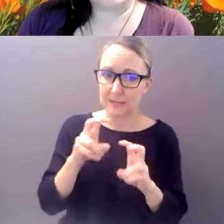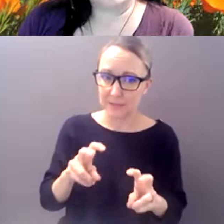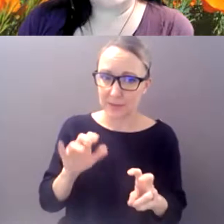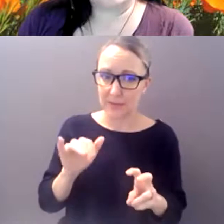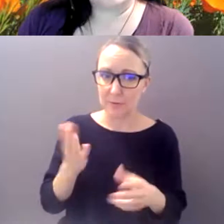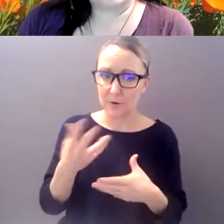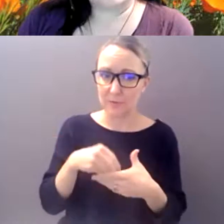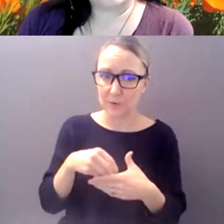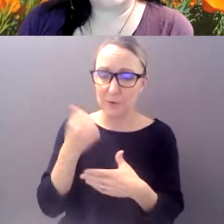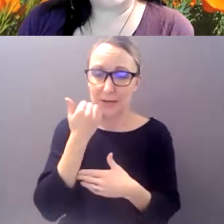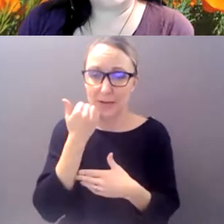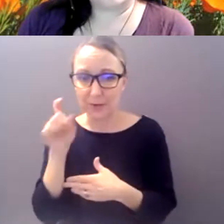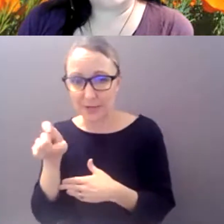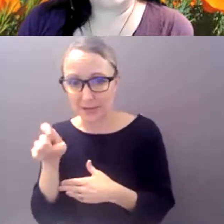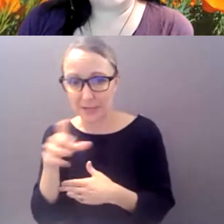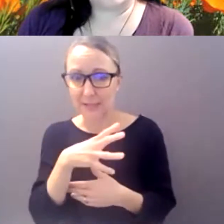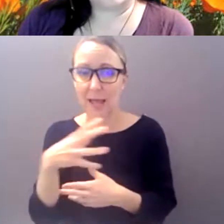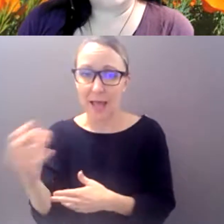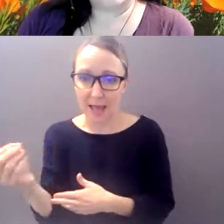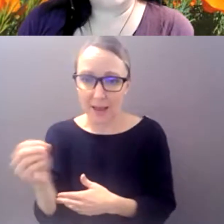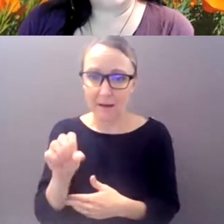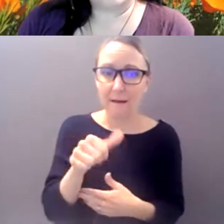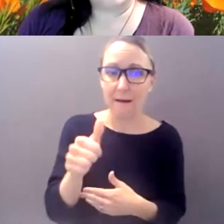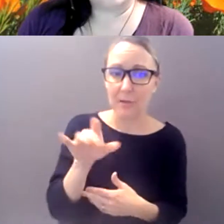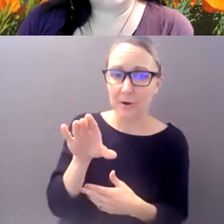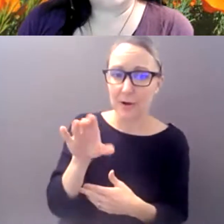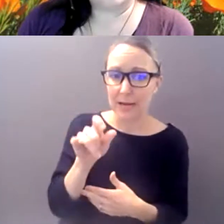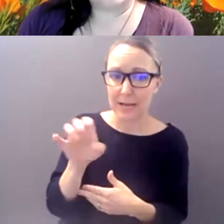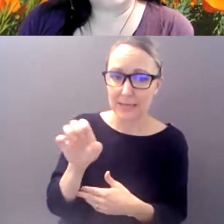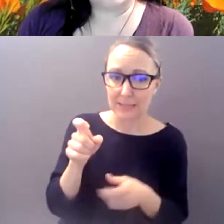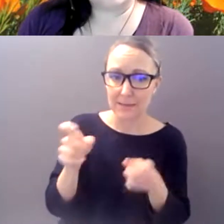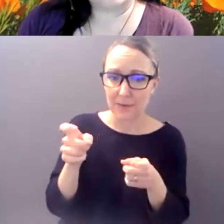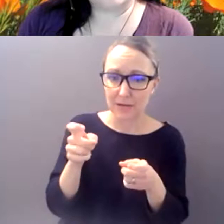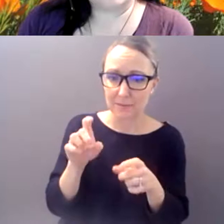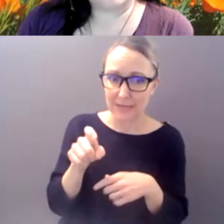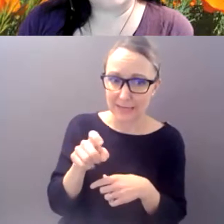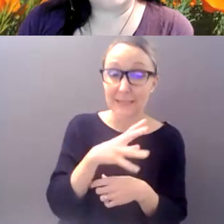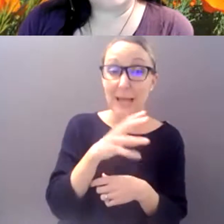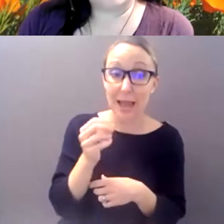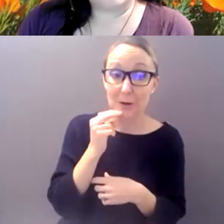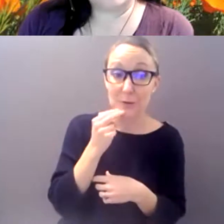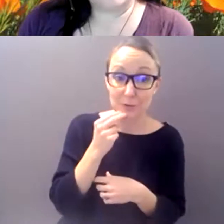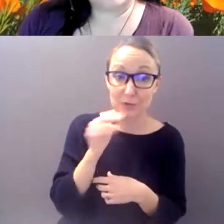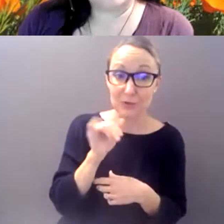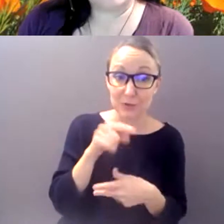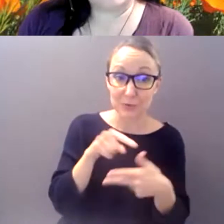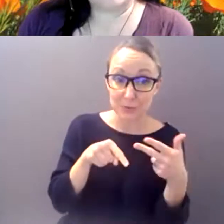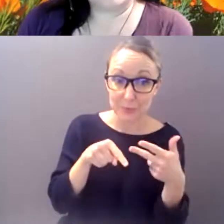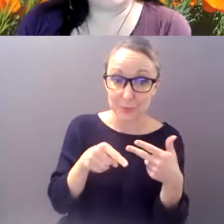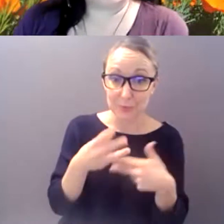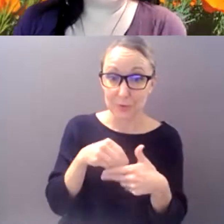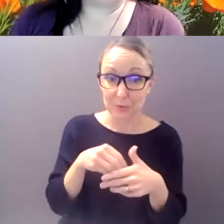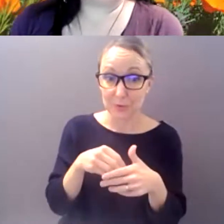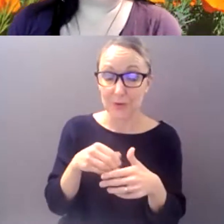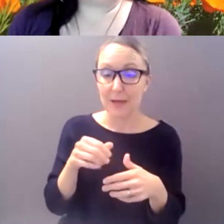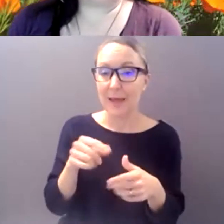dental needs as well as other case management needs, as well as nutrition, and sort of a no wrong door that